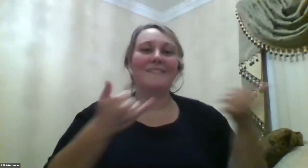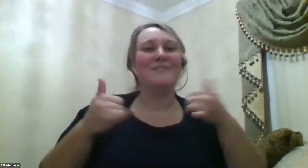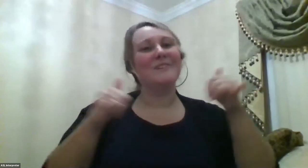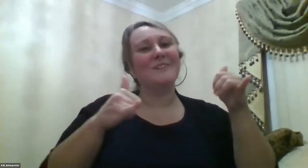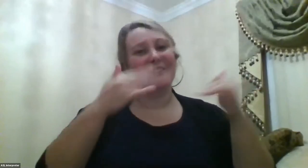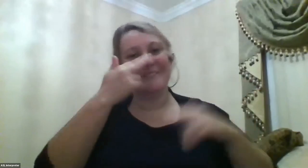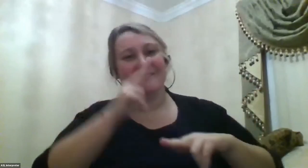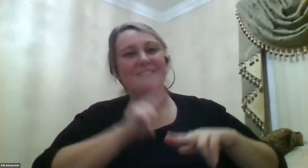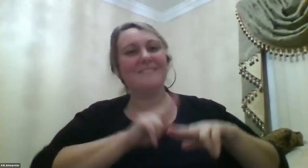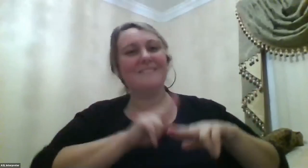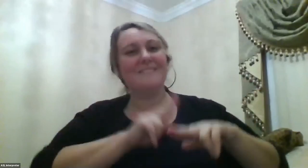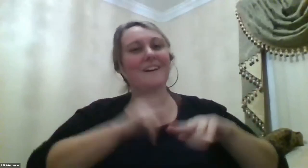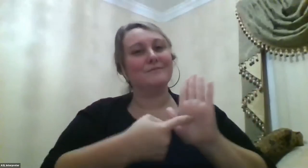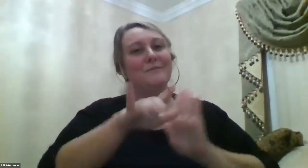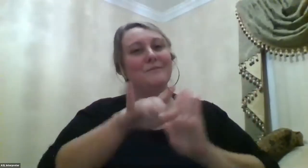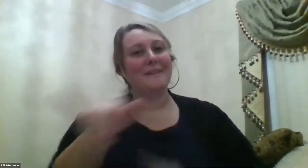Um,